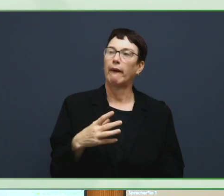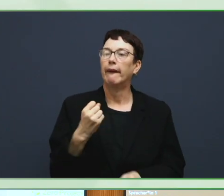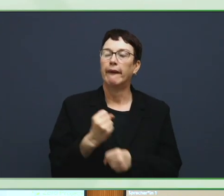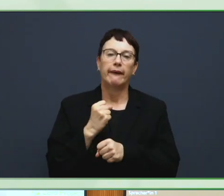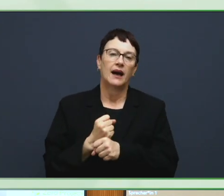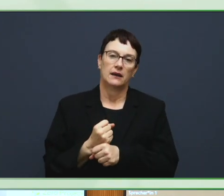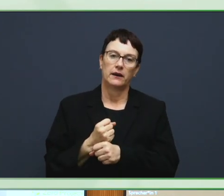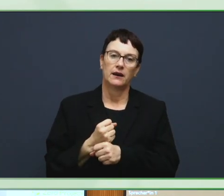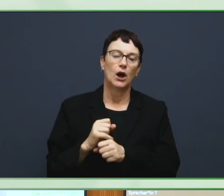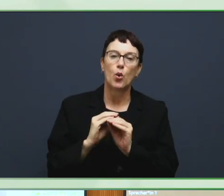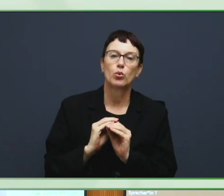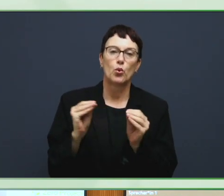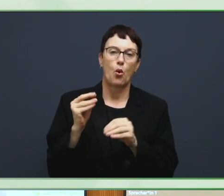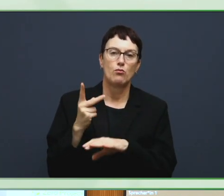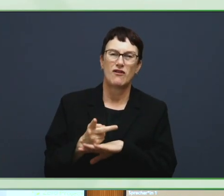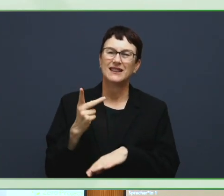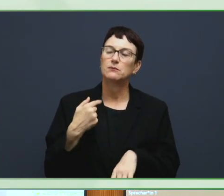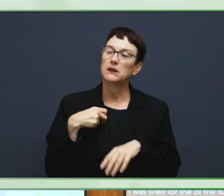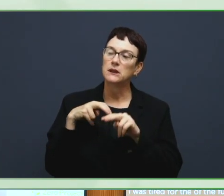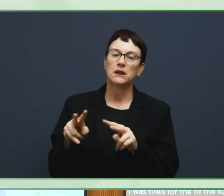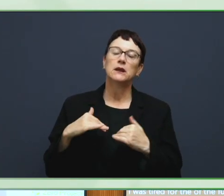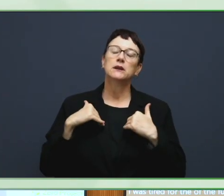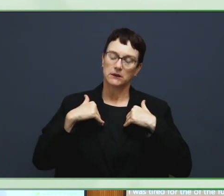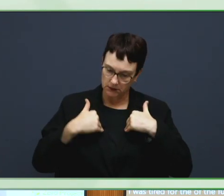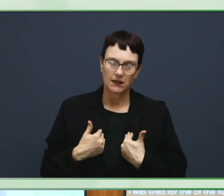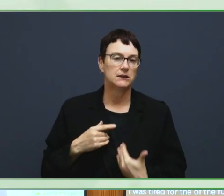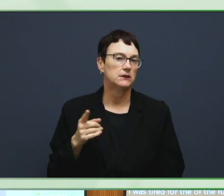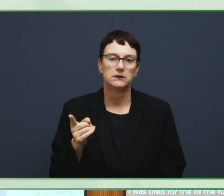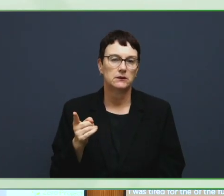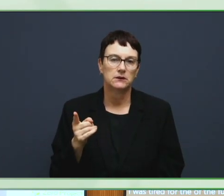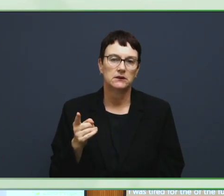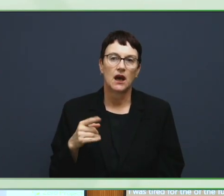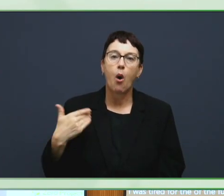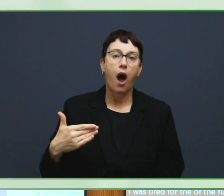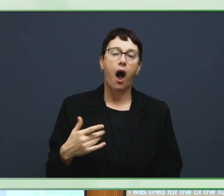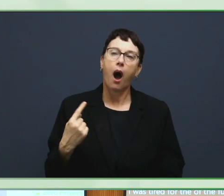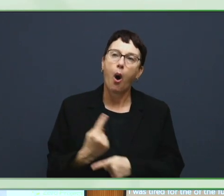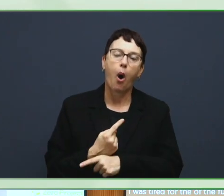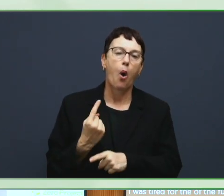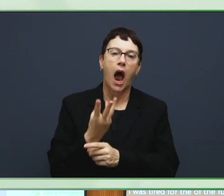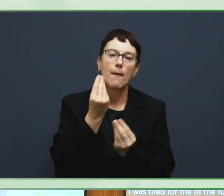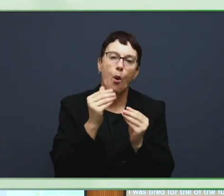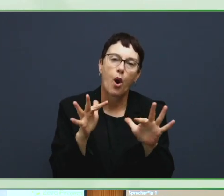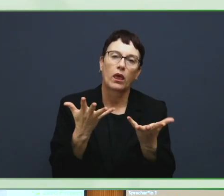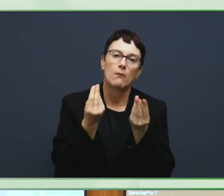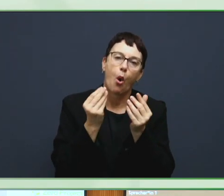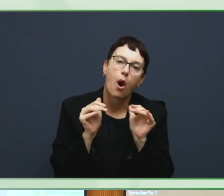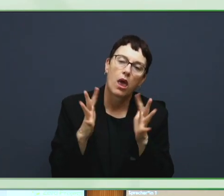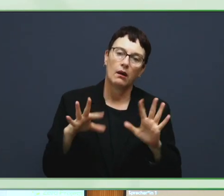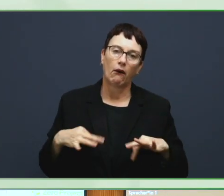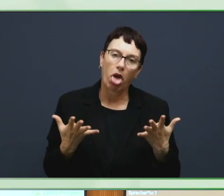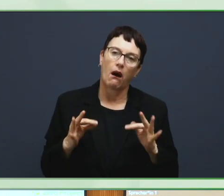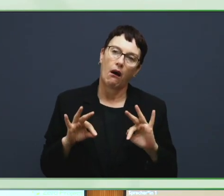of that space, primarily the permanent scarcity of resources. So I was thinking, reconsidering my